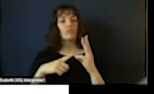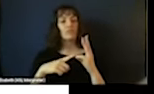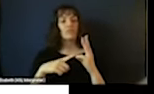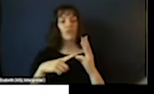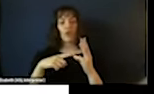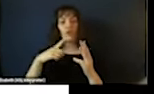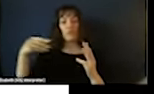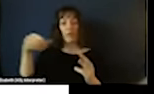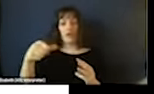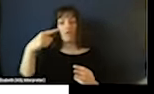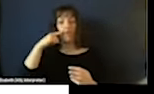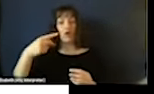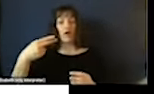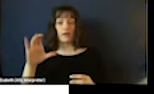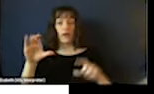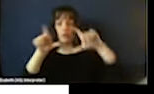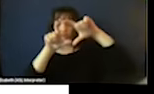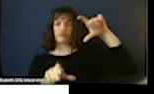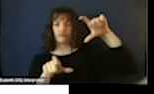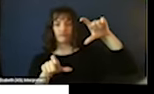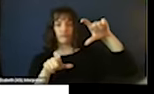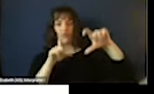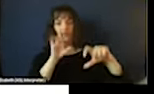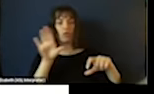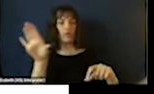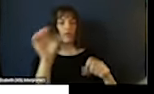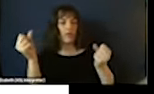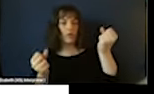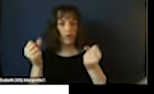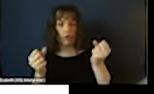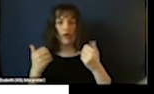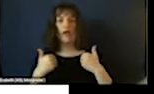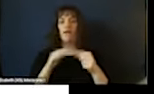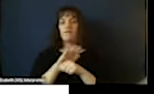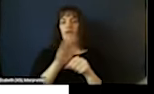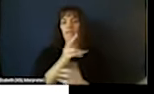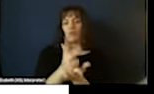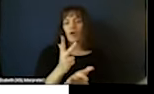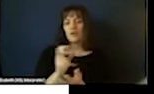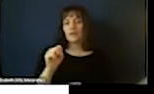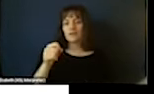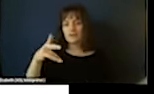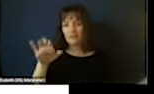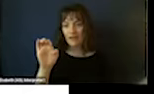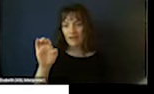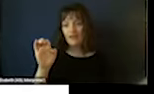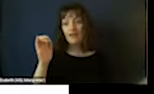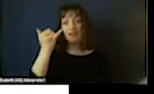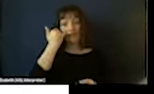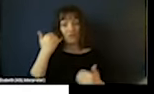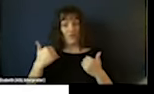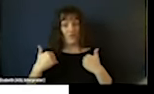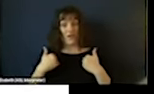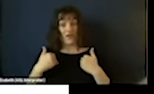when an institution charges for parking, having a handicap placard does not mean you can park for free. So now there's an additional financial burden